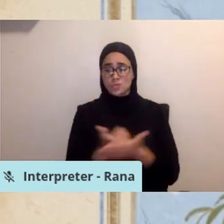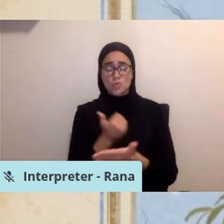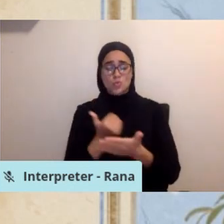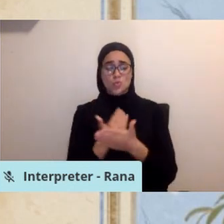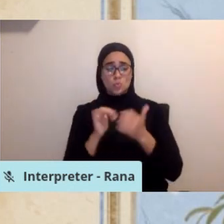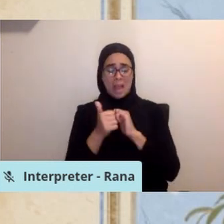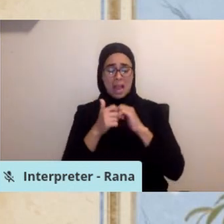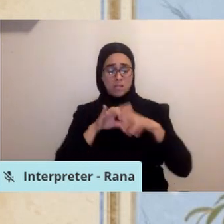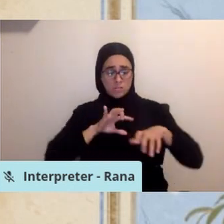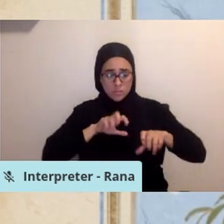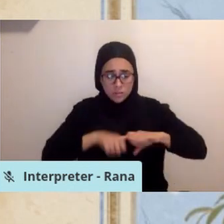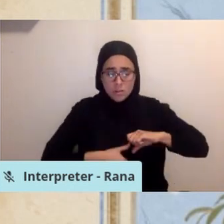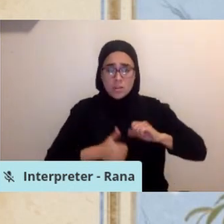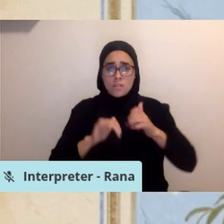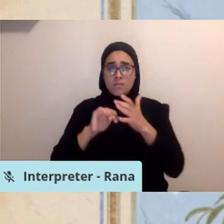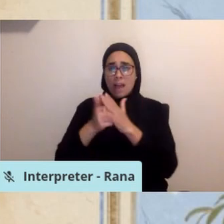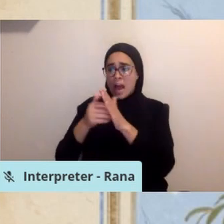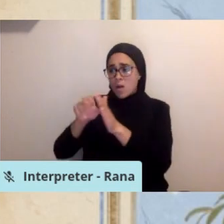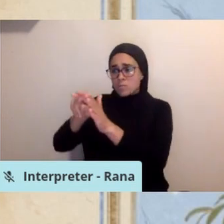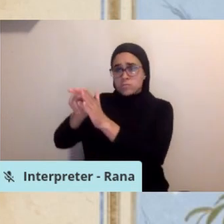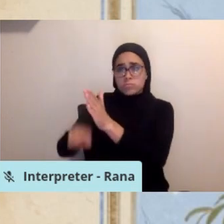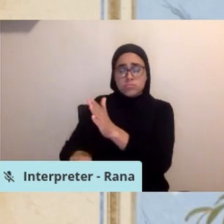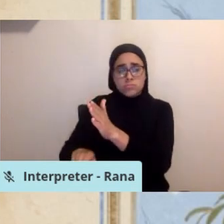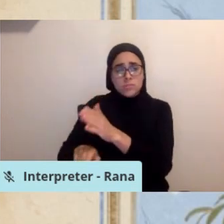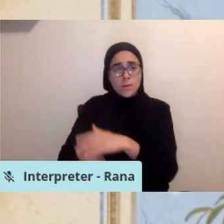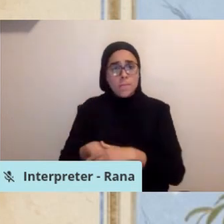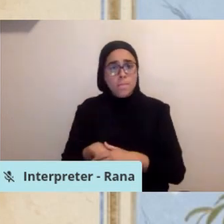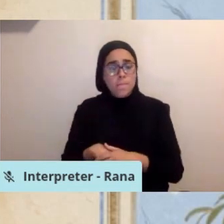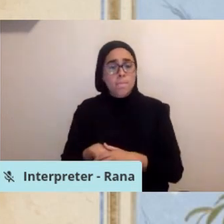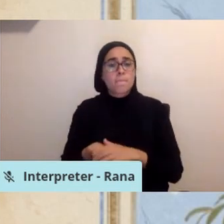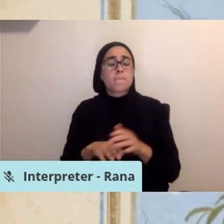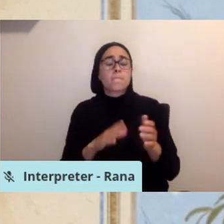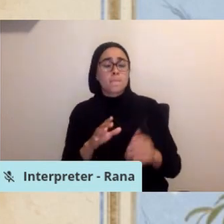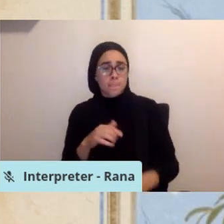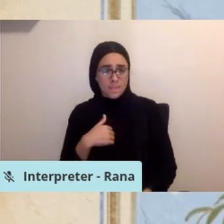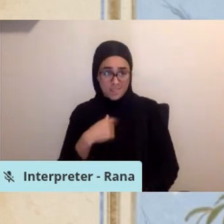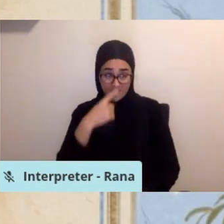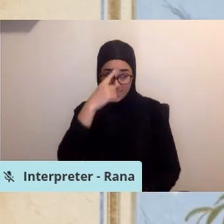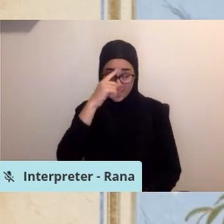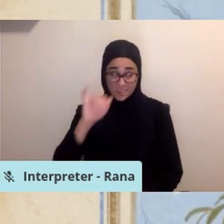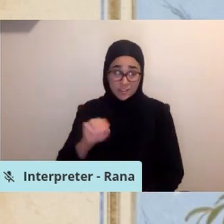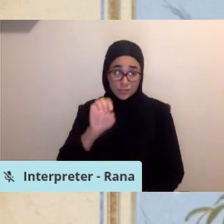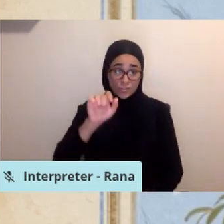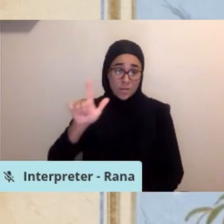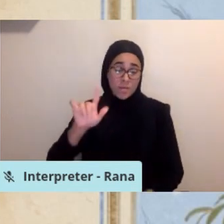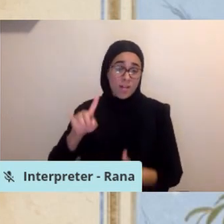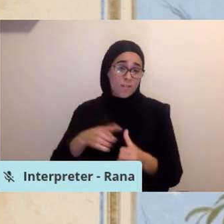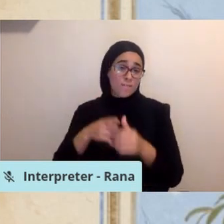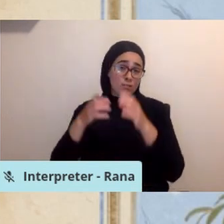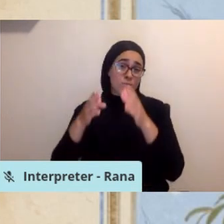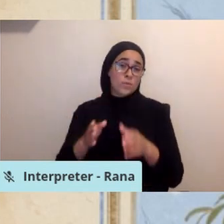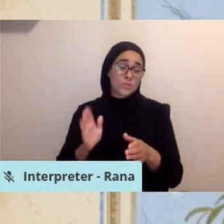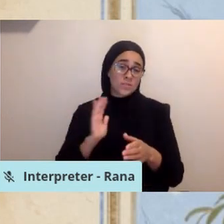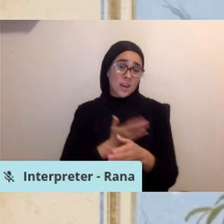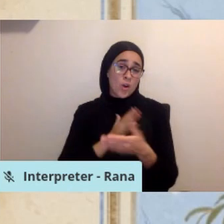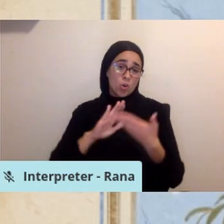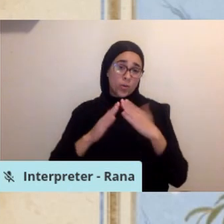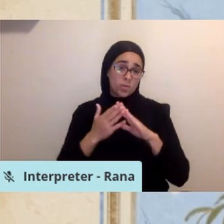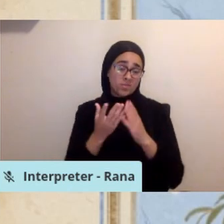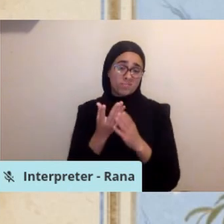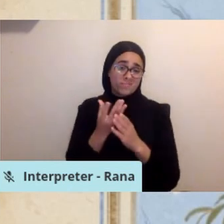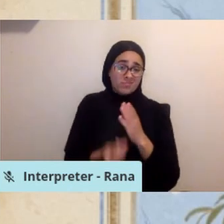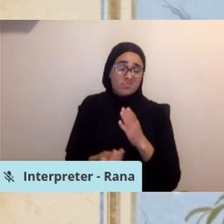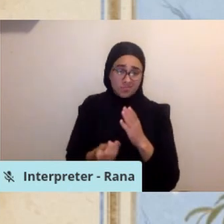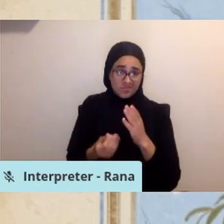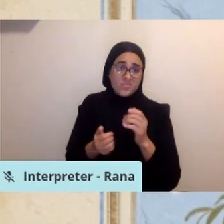And I think Jamal was the first person in our community to have died of COVID. So there was a lot